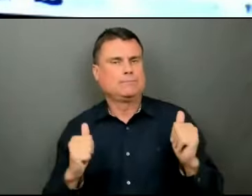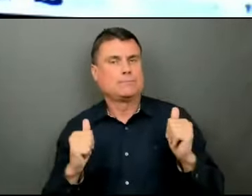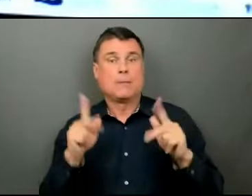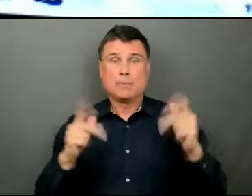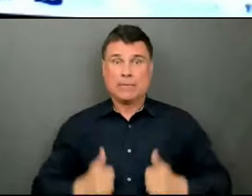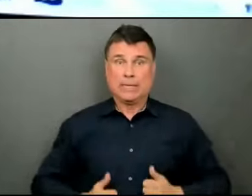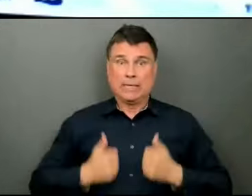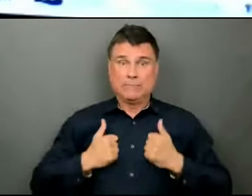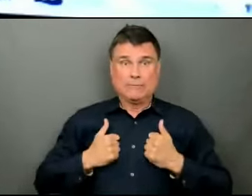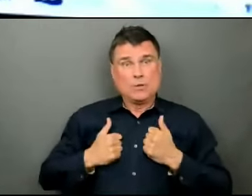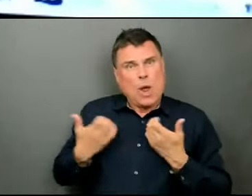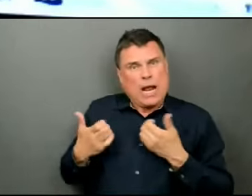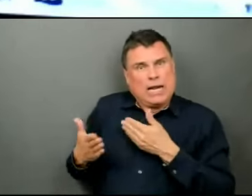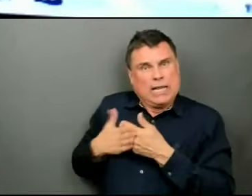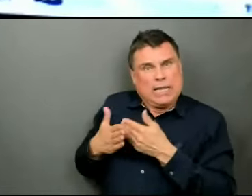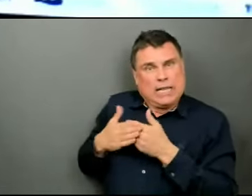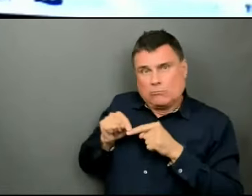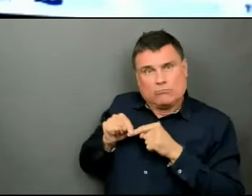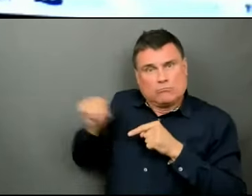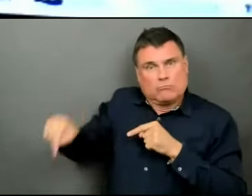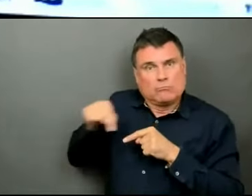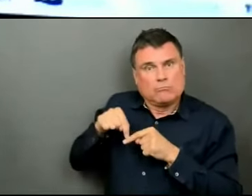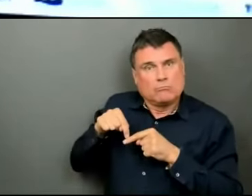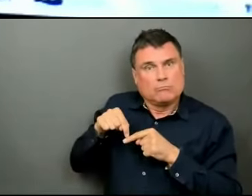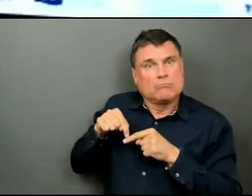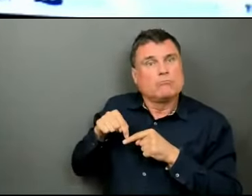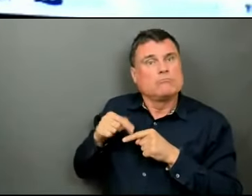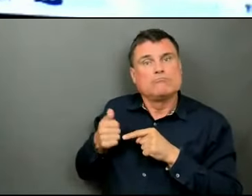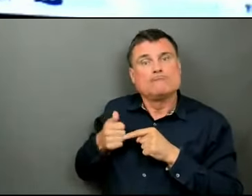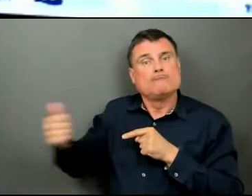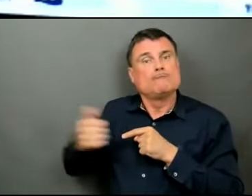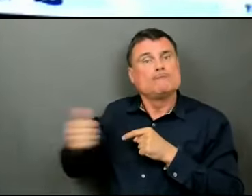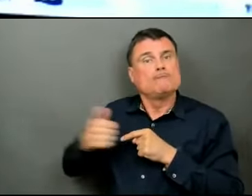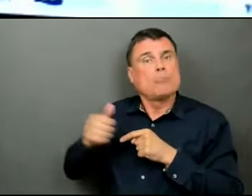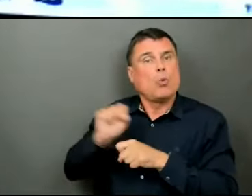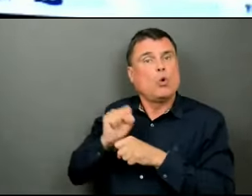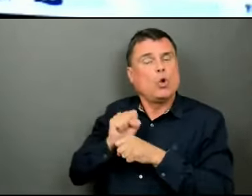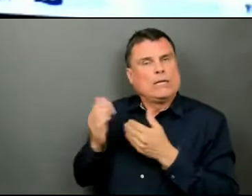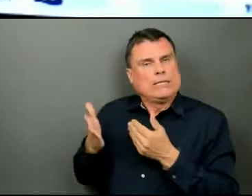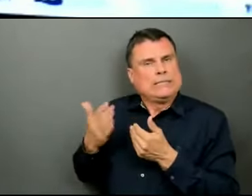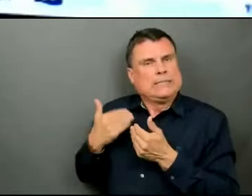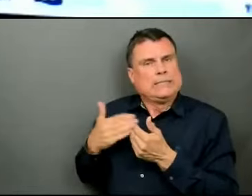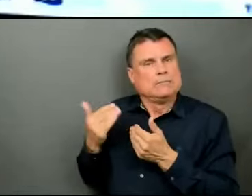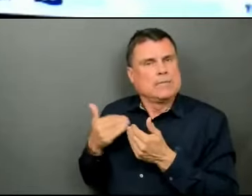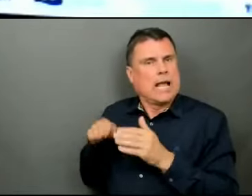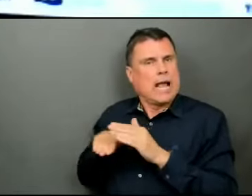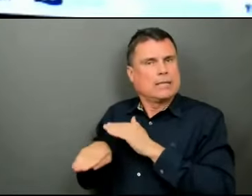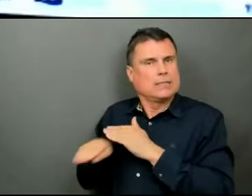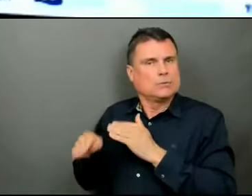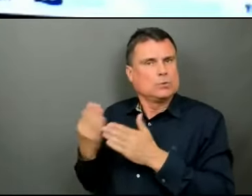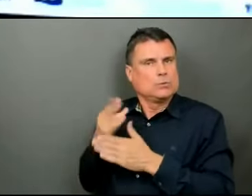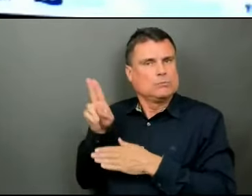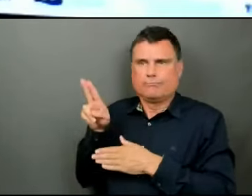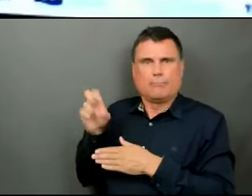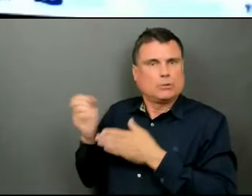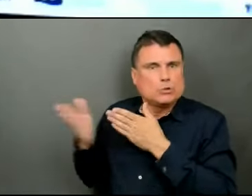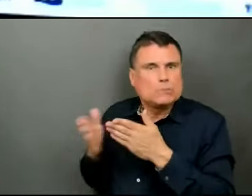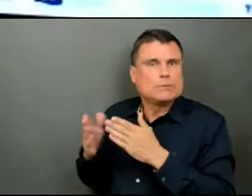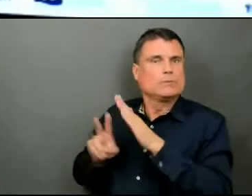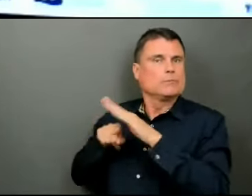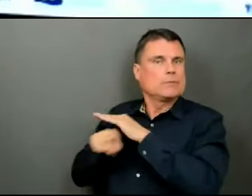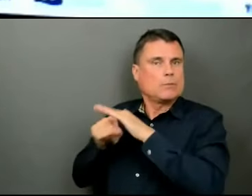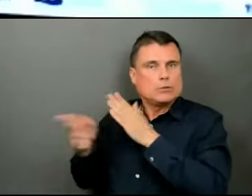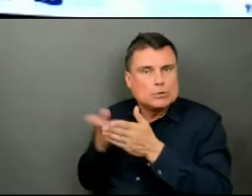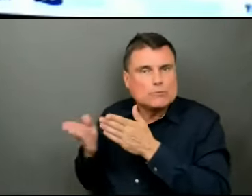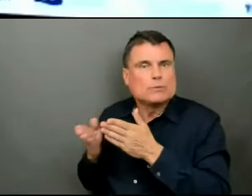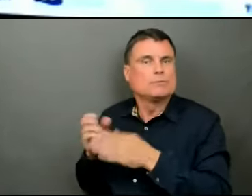get to work, and for many, it is the only viable option. Those that are most likely to use public transit are